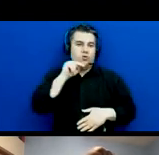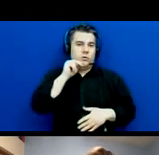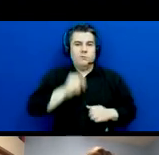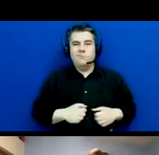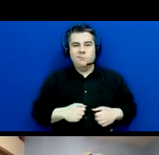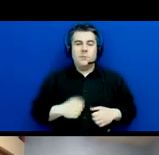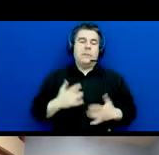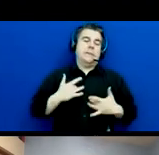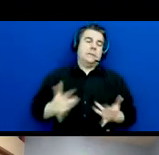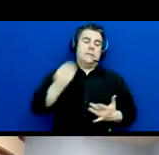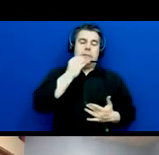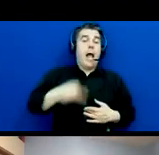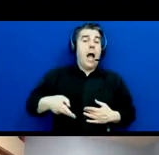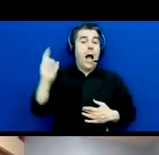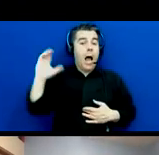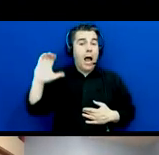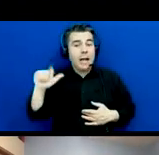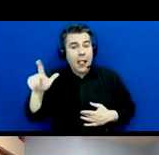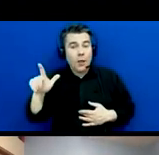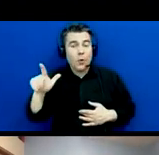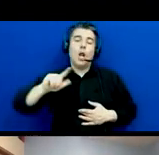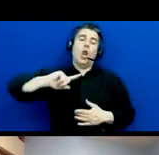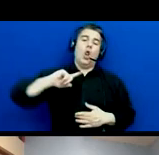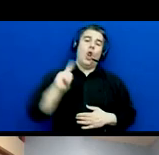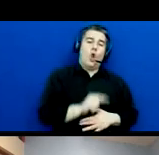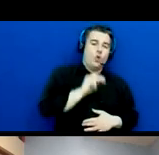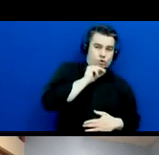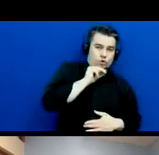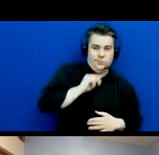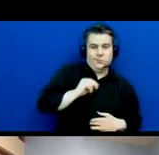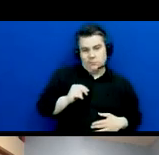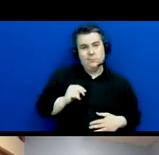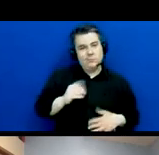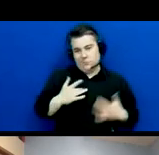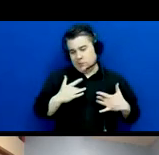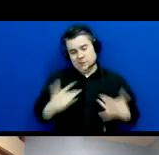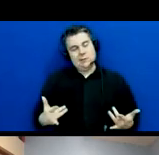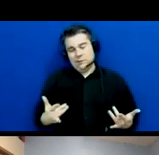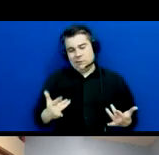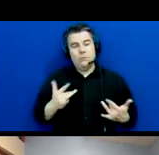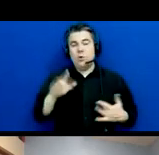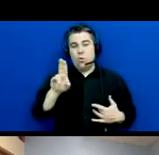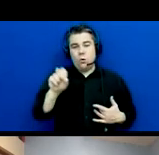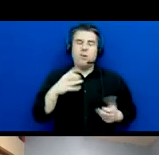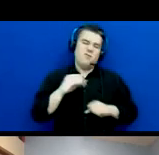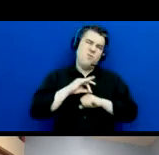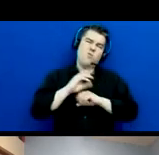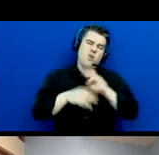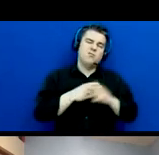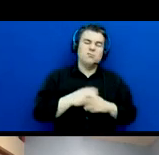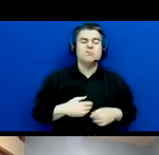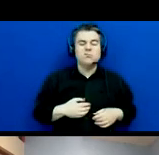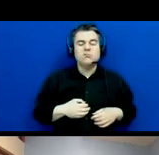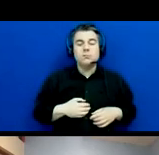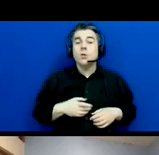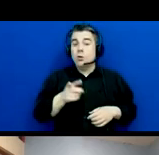to eat a high calorie, low nutrition diet in the United States and throughout the world, honestly. So when you're taking in these